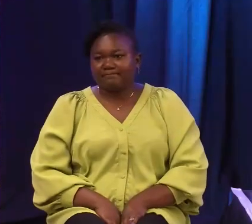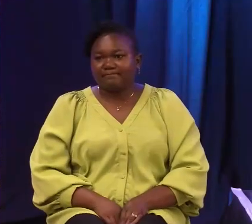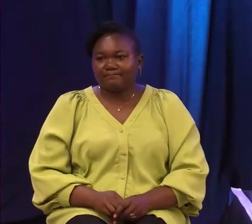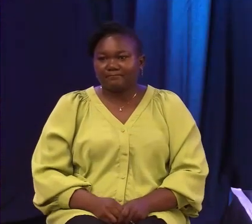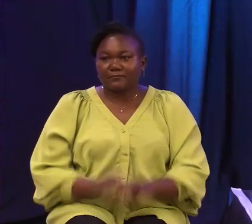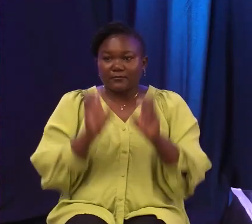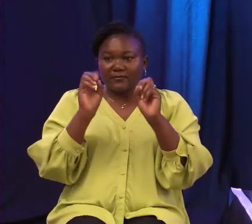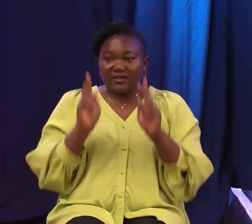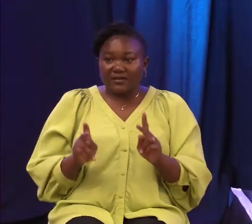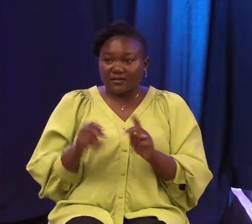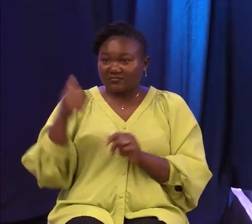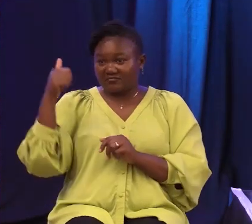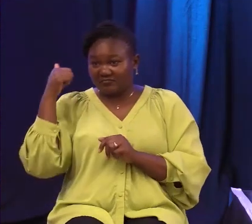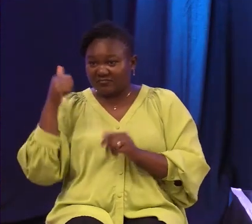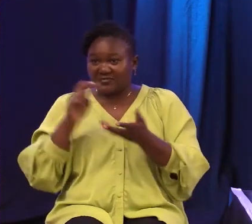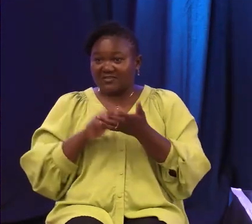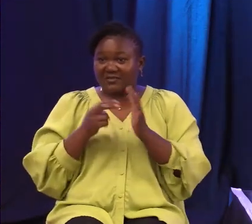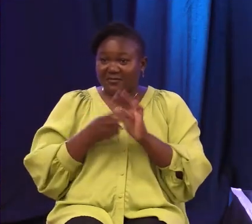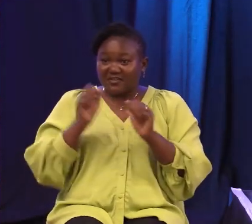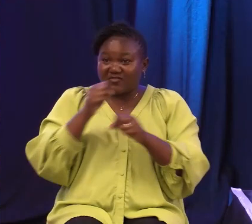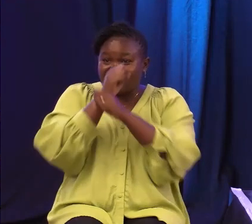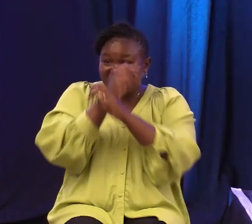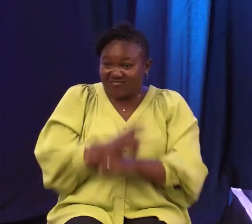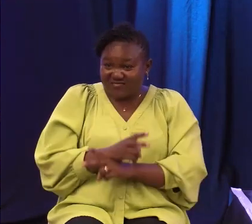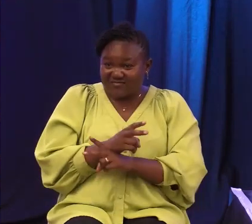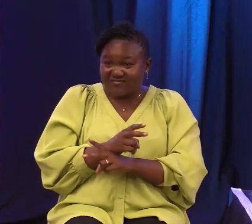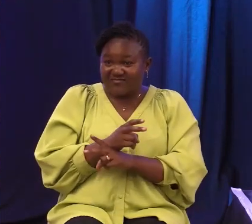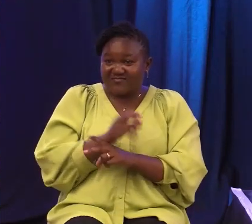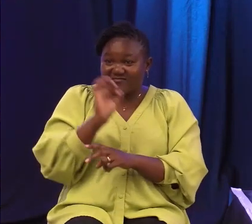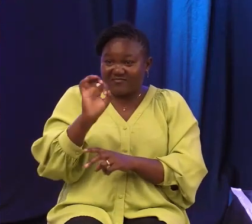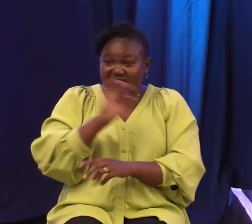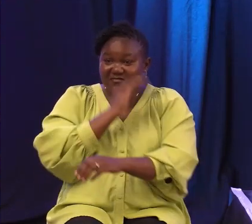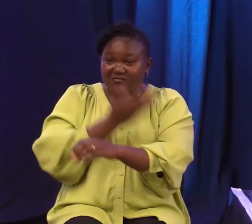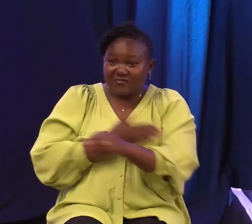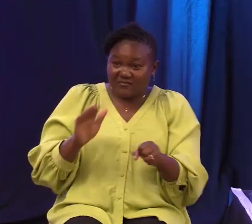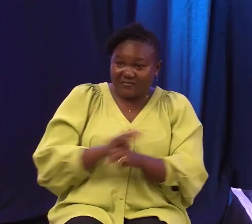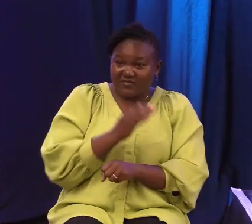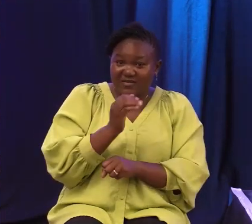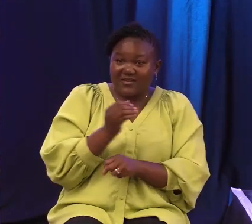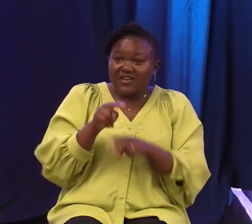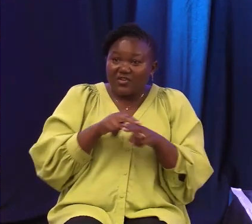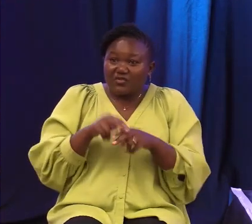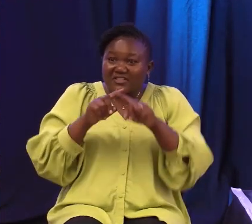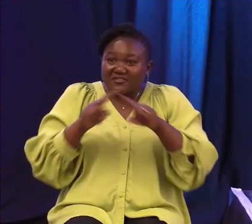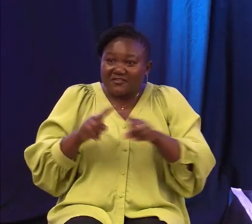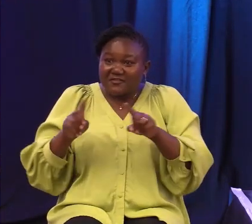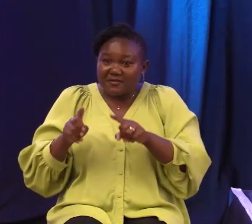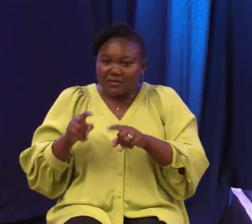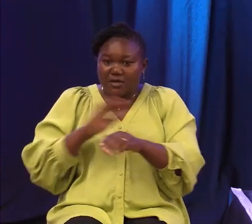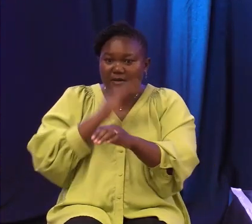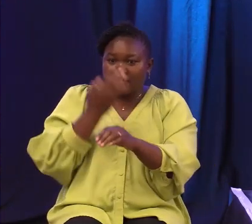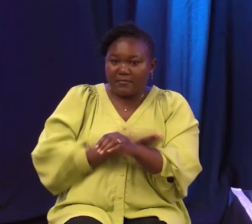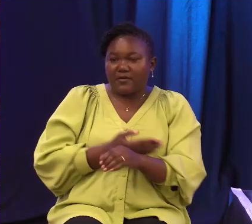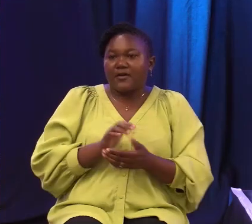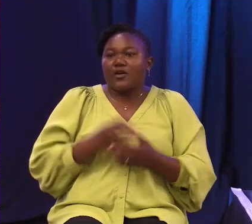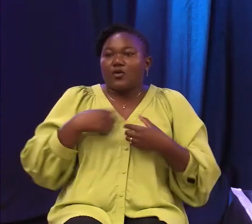All right, so those are your superheroes. As you all know, superheroes have different things that they use for their powers. We have our cape